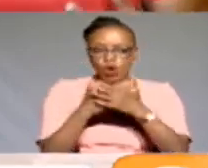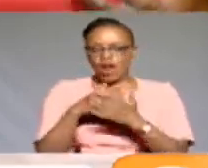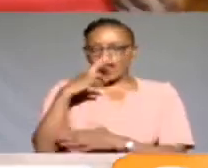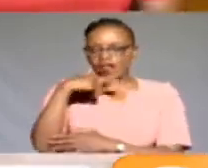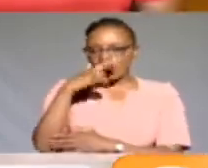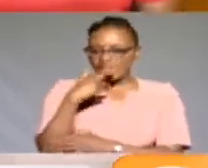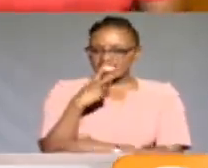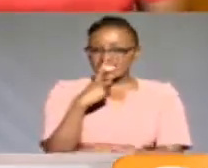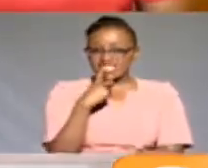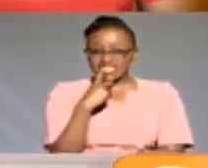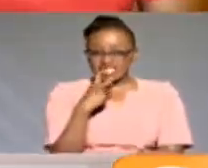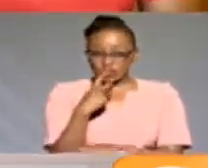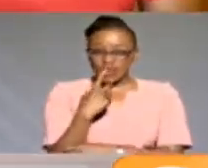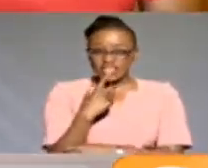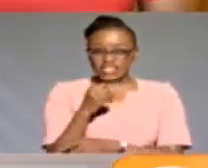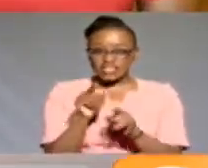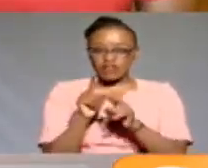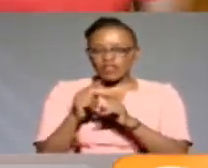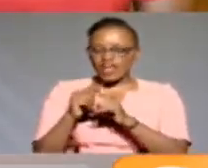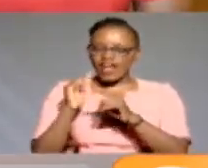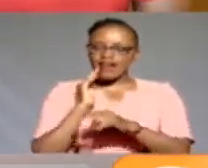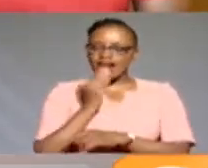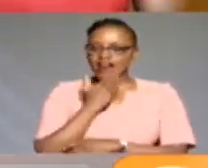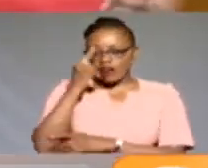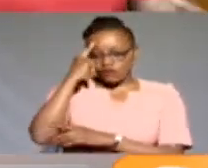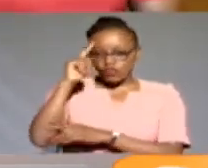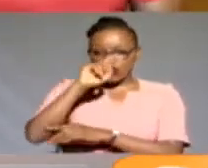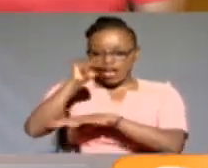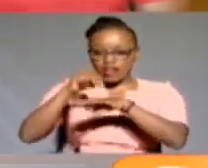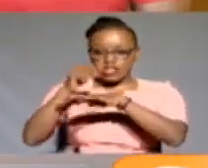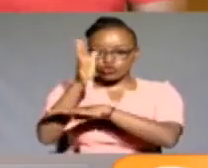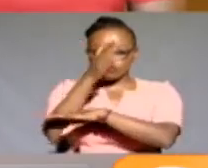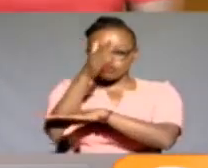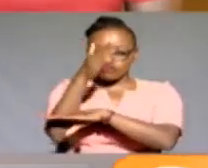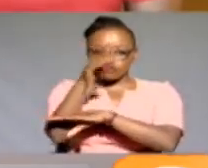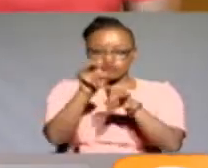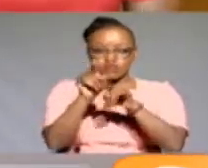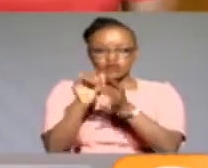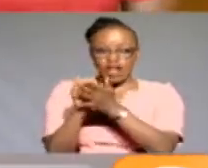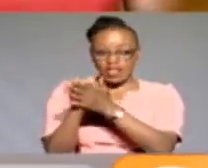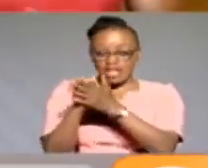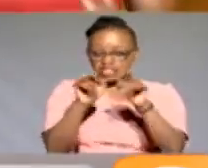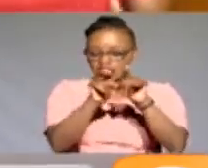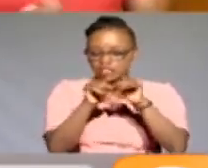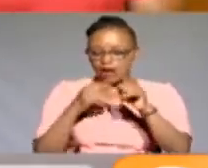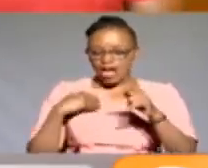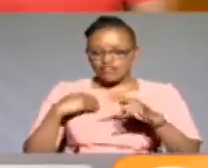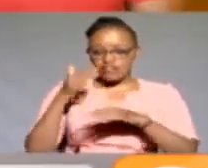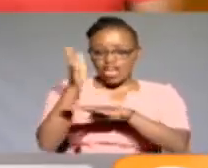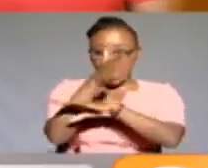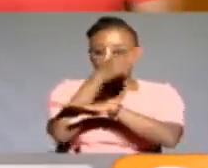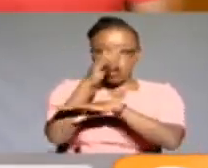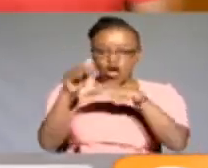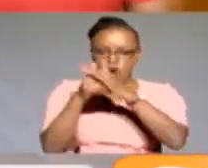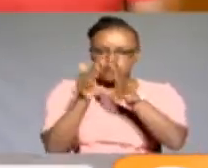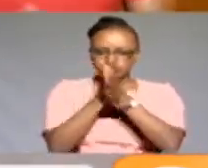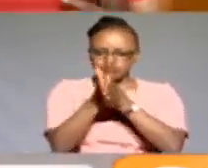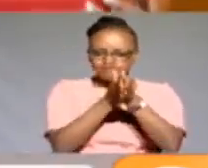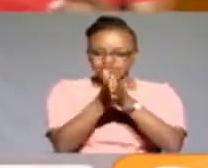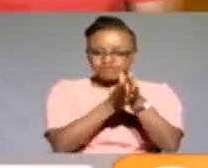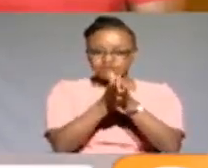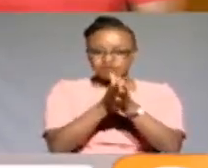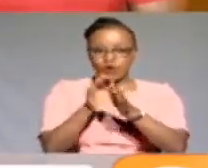white, two of the main colors of the national flag, brandishing their national flag as well as the charged on, as you mentioned